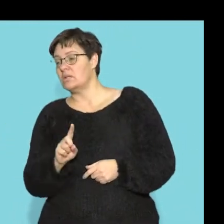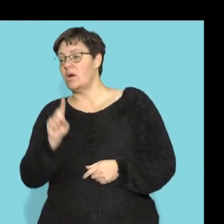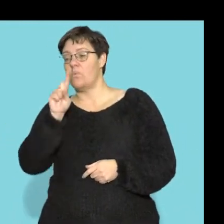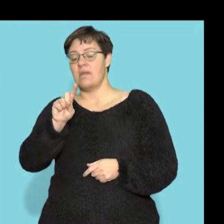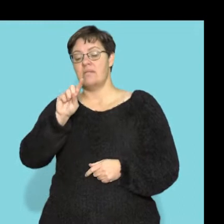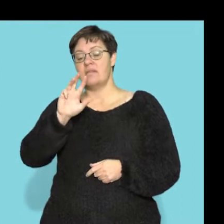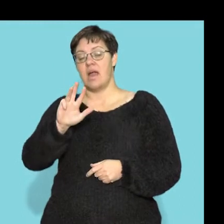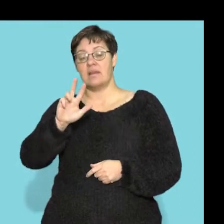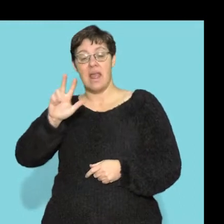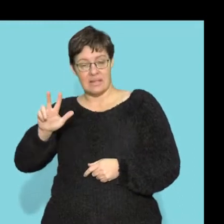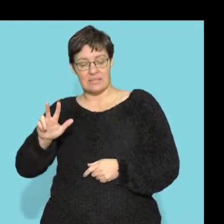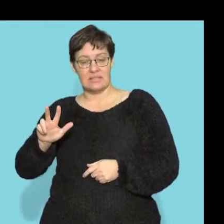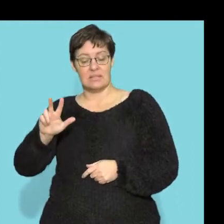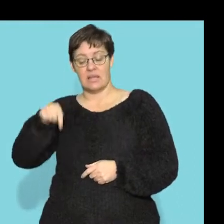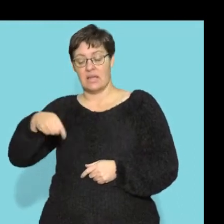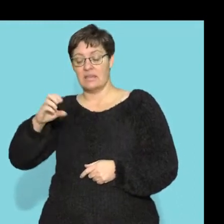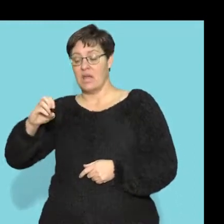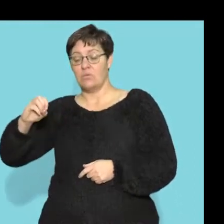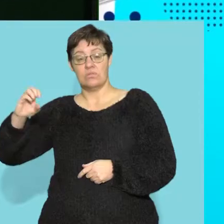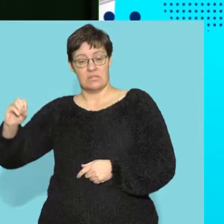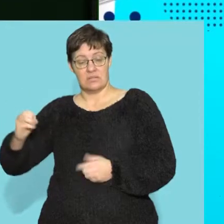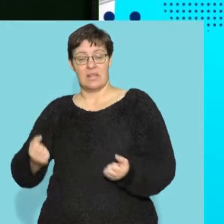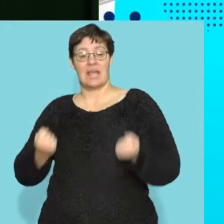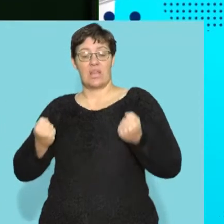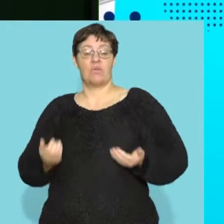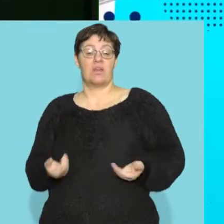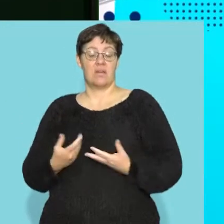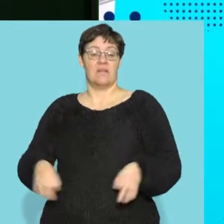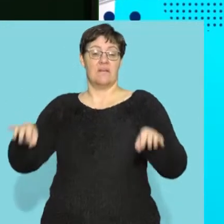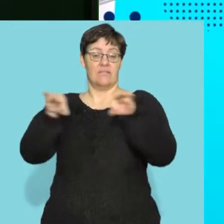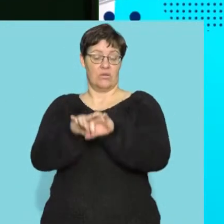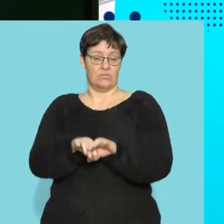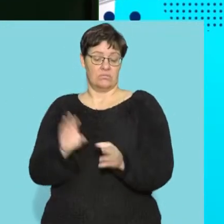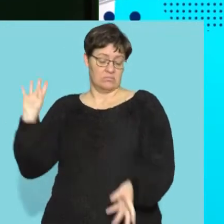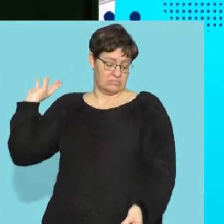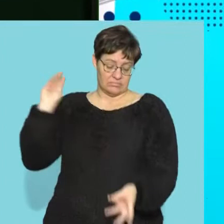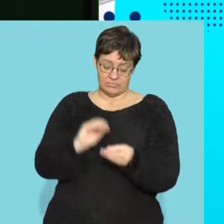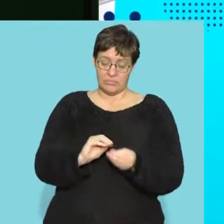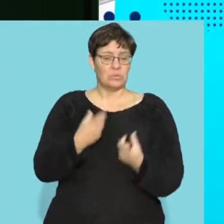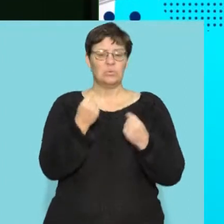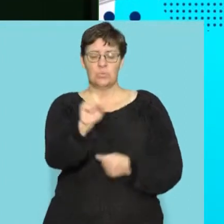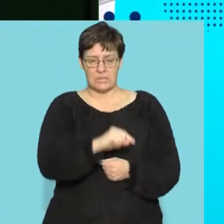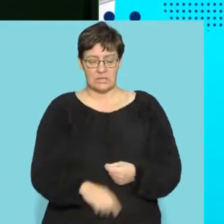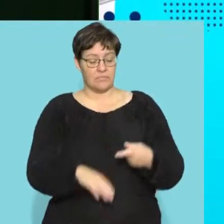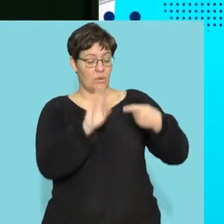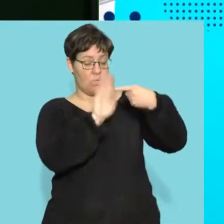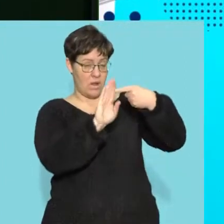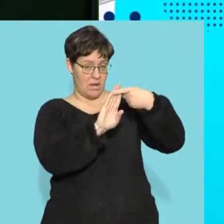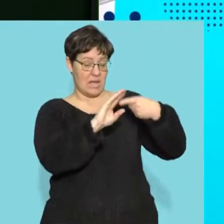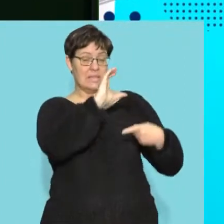value. Okay, so a recap on what I've done. Number one, take your cost